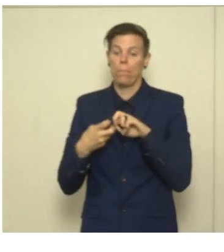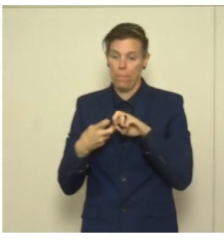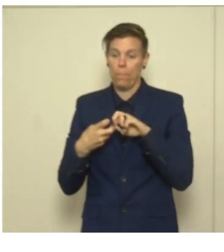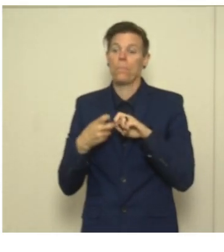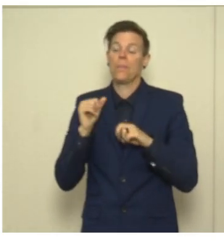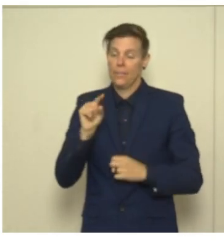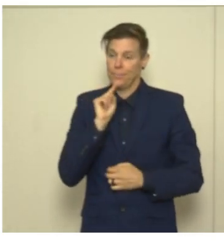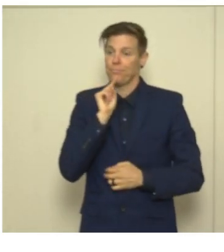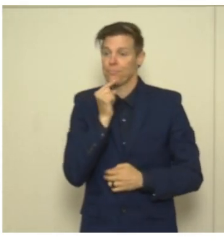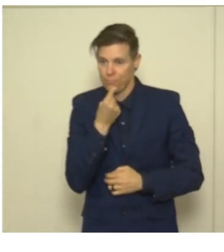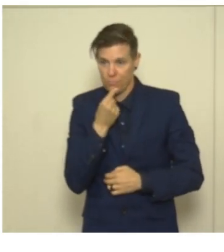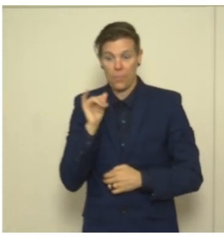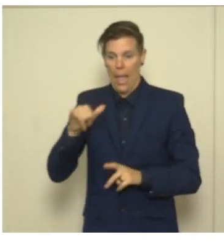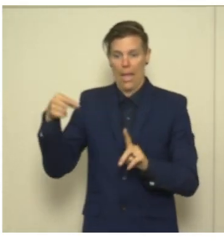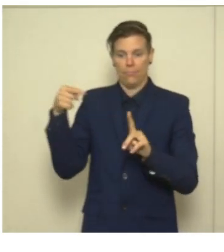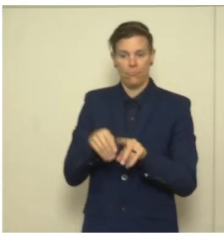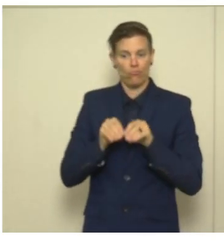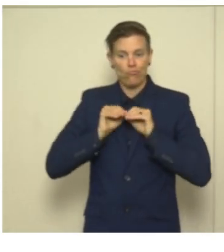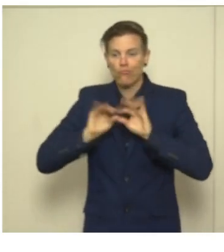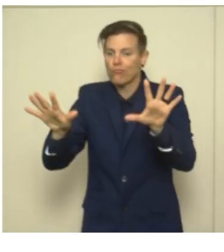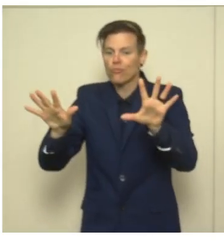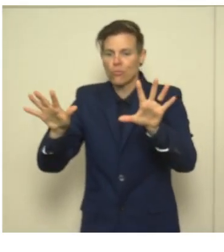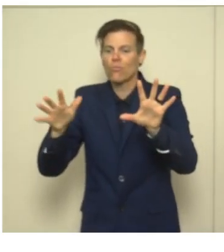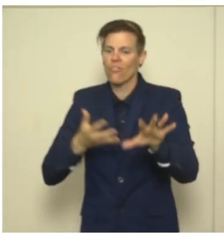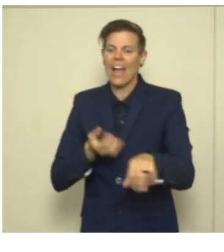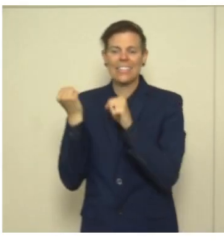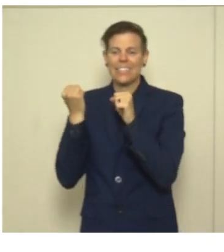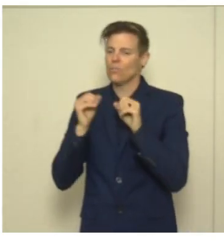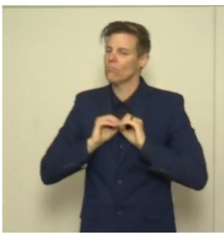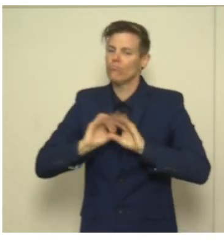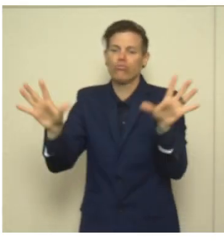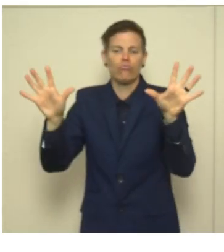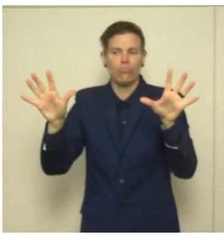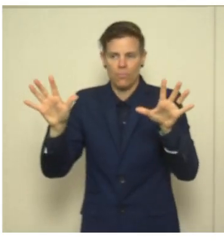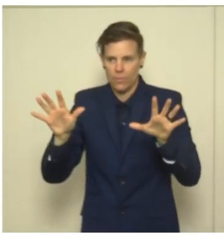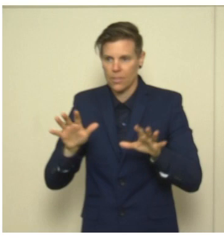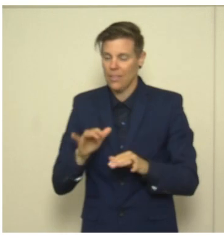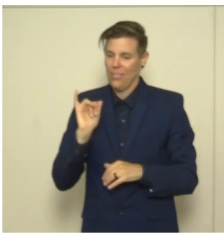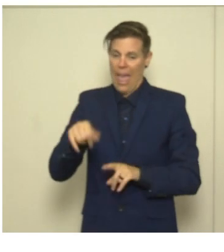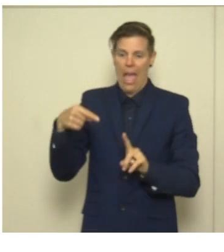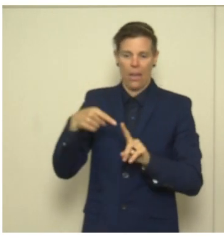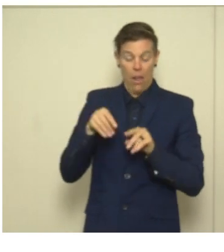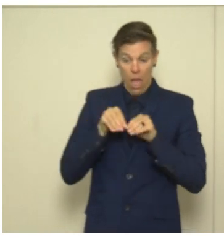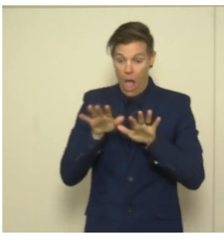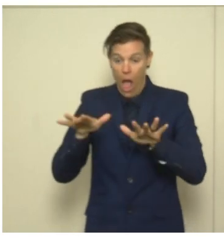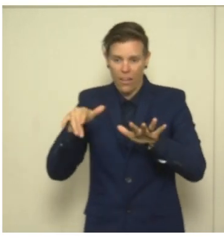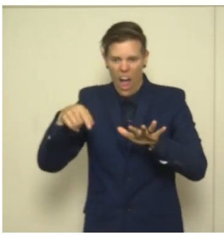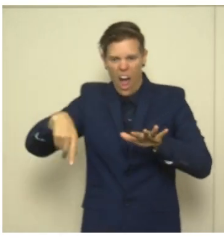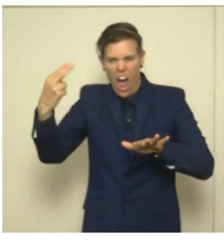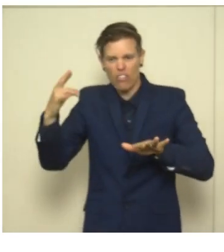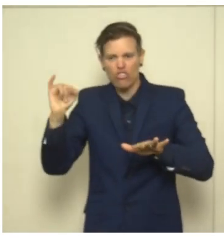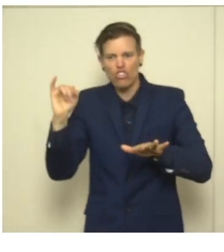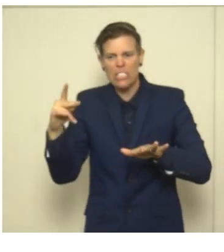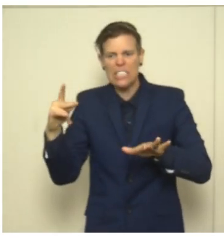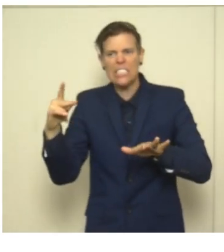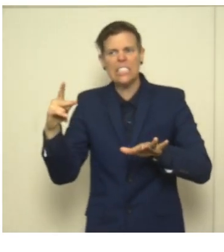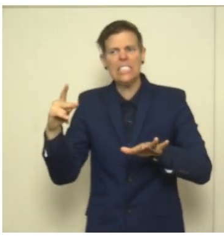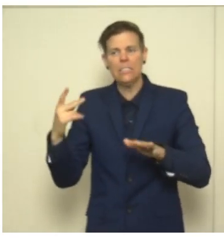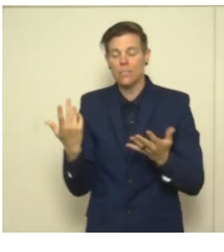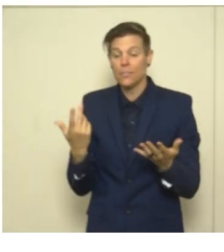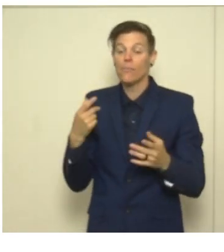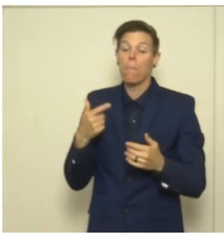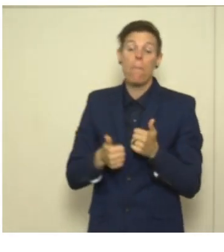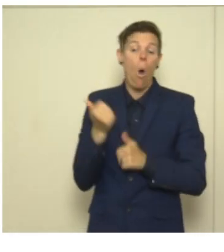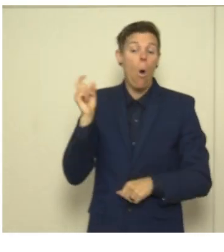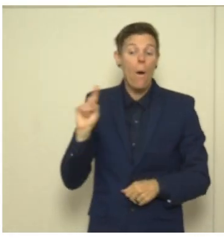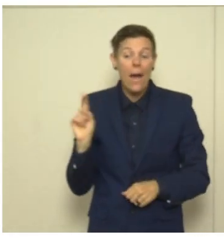we're spreading it right back to some of our higher risk areas, including restaurants. Are restaurants the problem? I